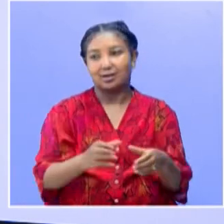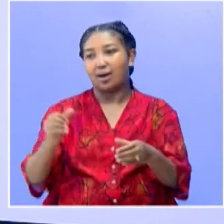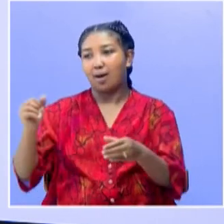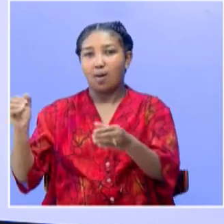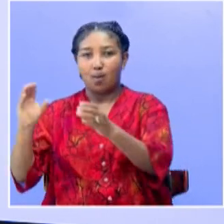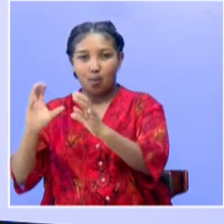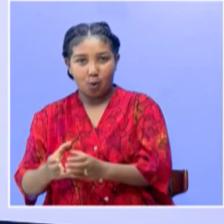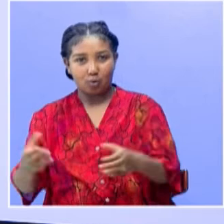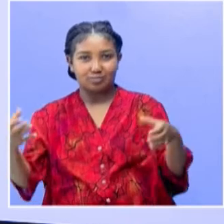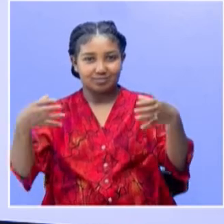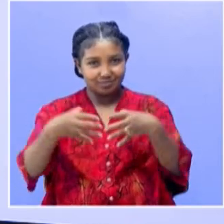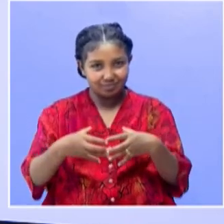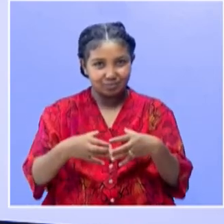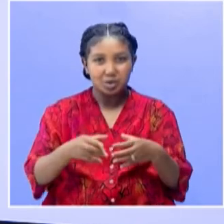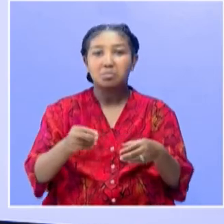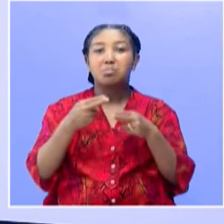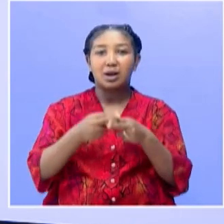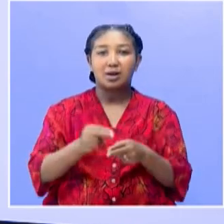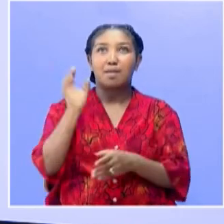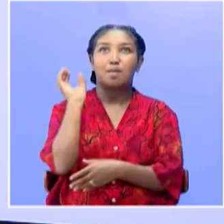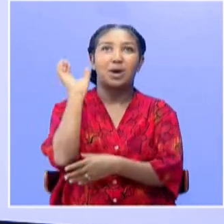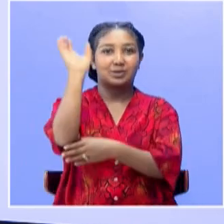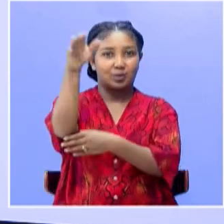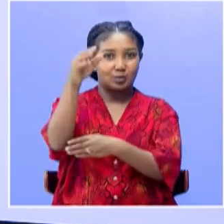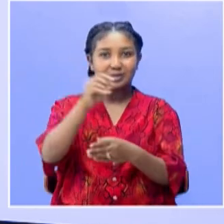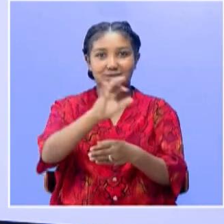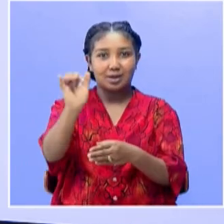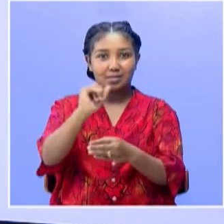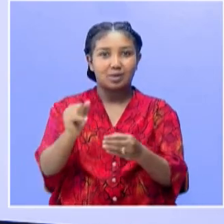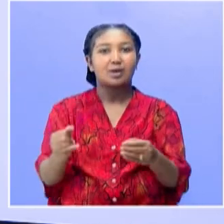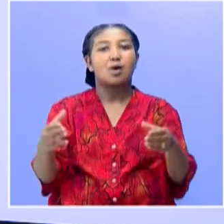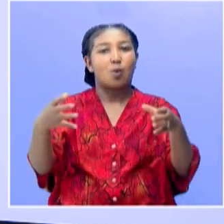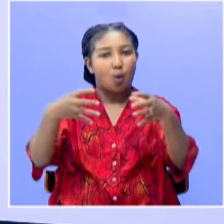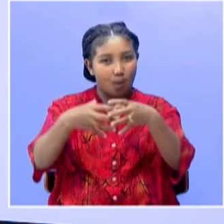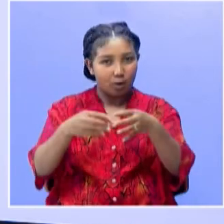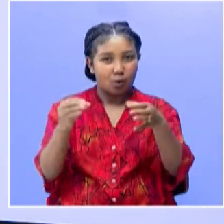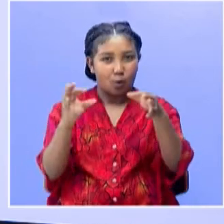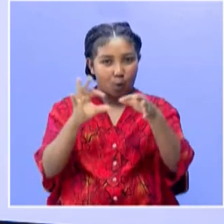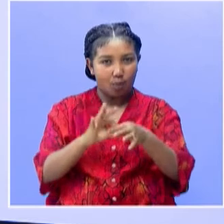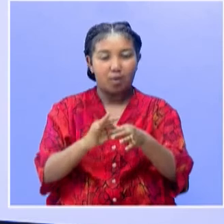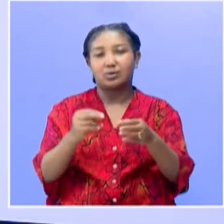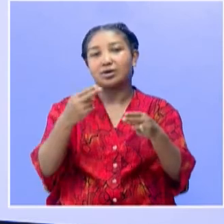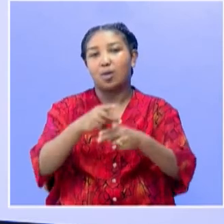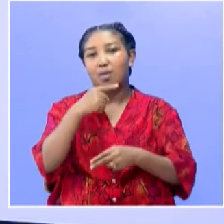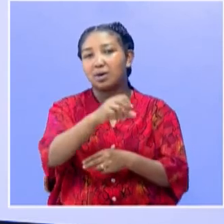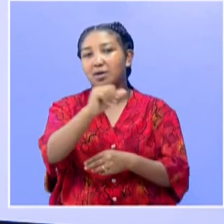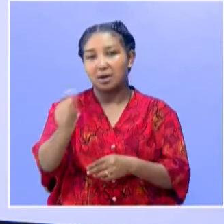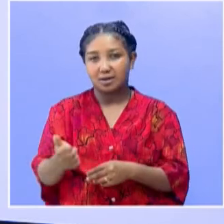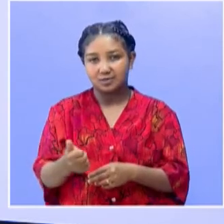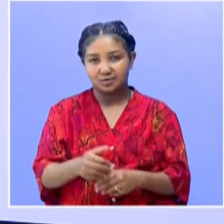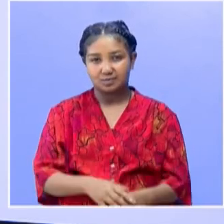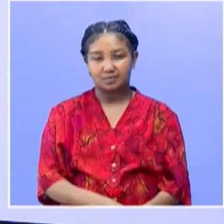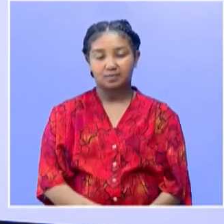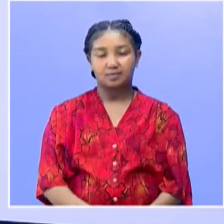ball. Yeah? These are called what? Compound nouns. Yes? What else? There